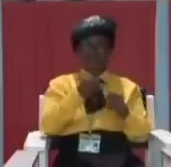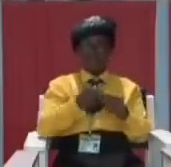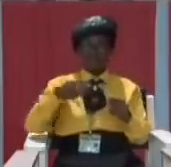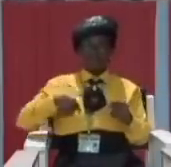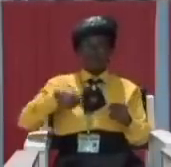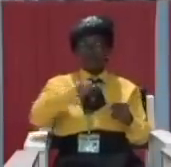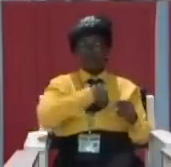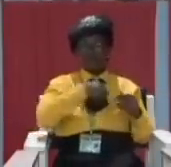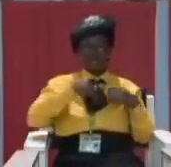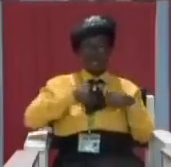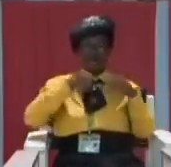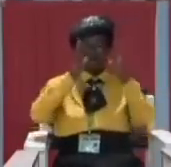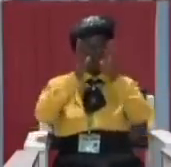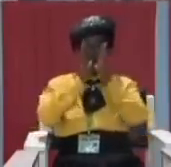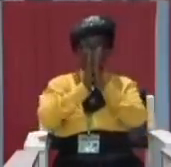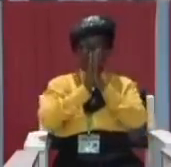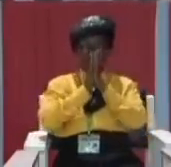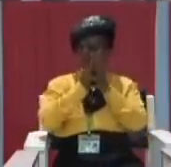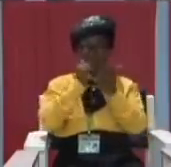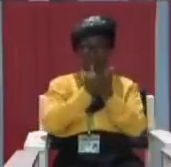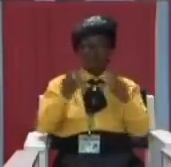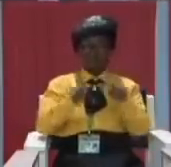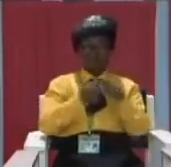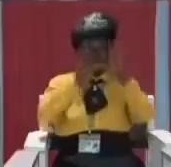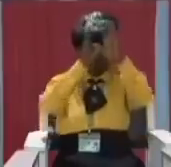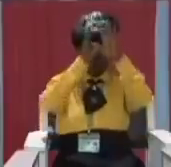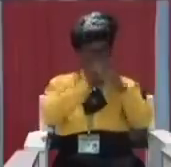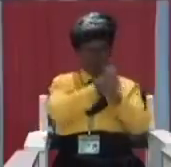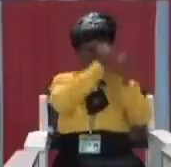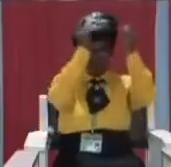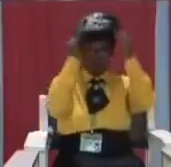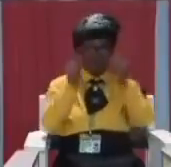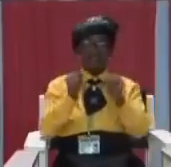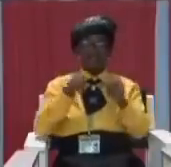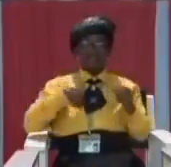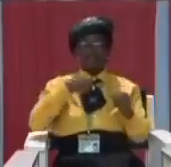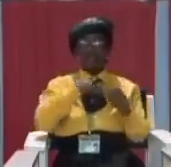prayed. And so, Father Almighty, we thank you